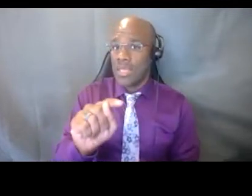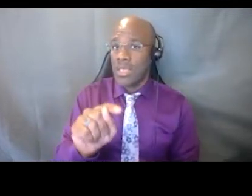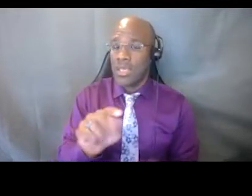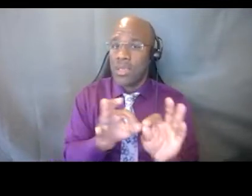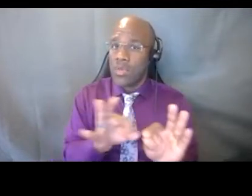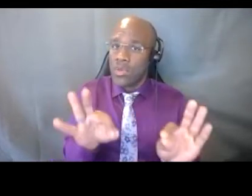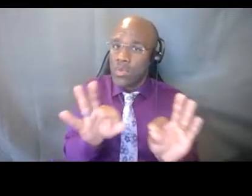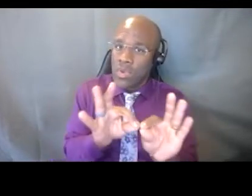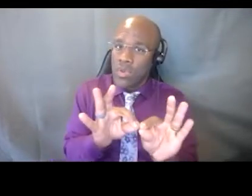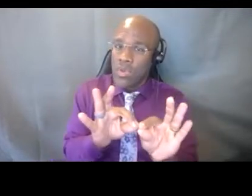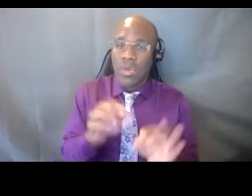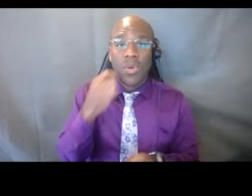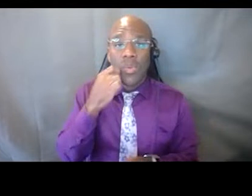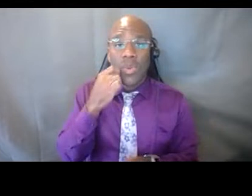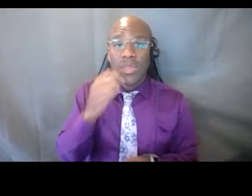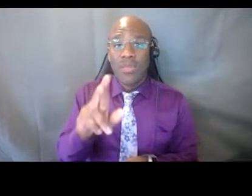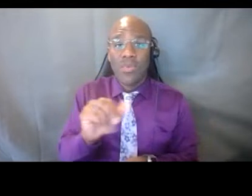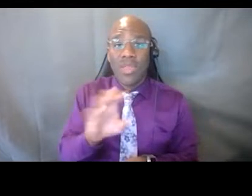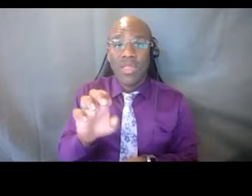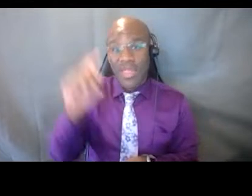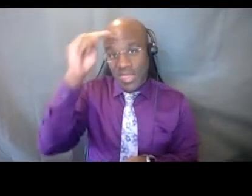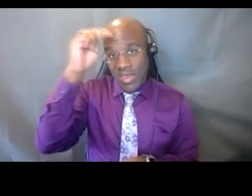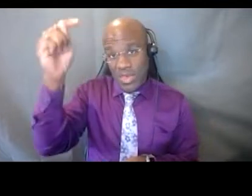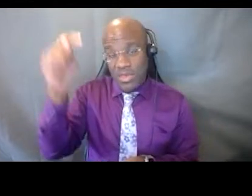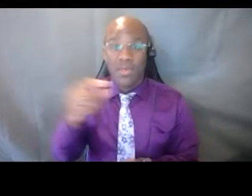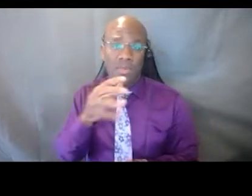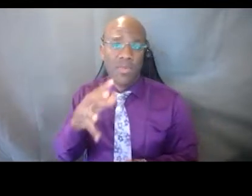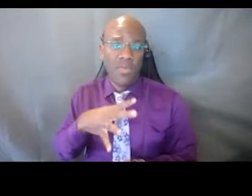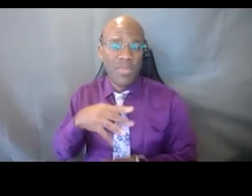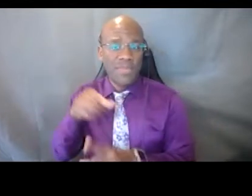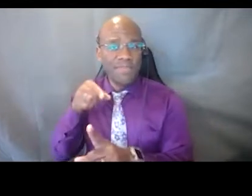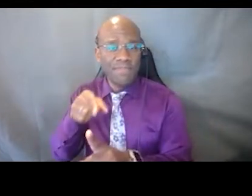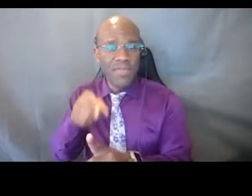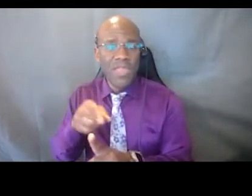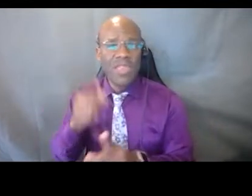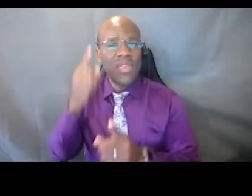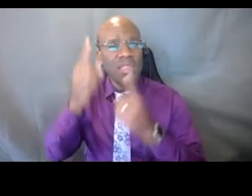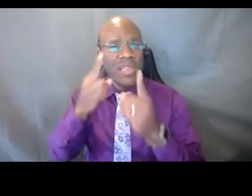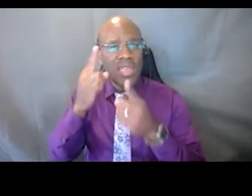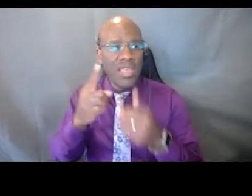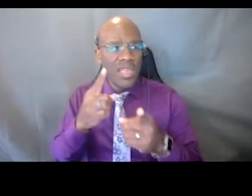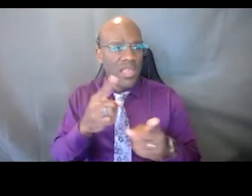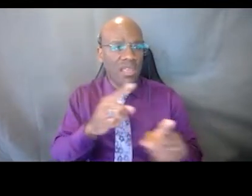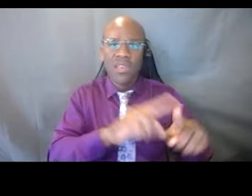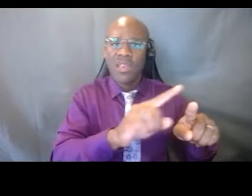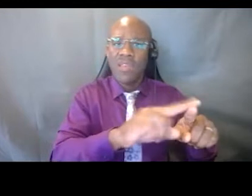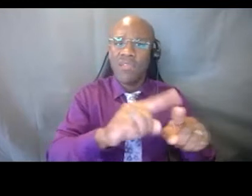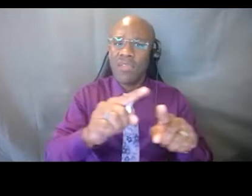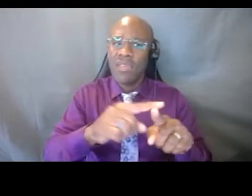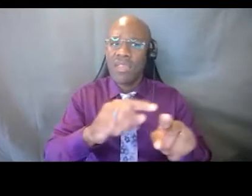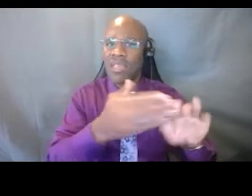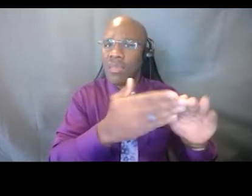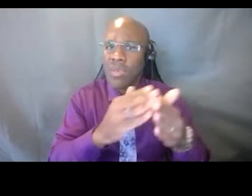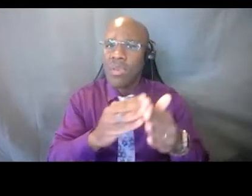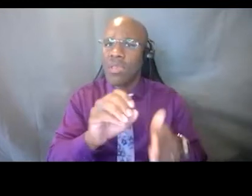think about community cultural wealth as capital that communities of color possess and that are transmitted and